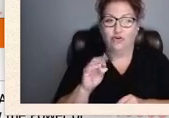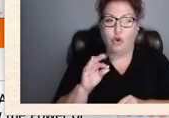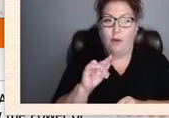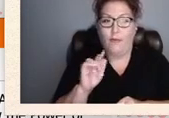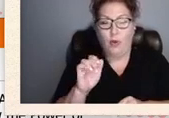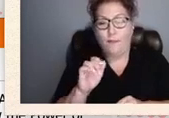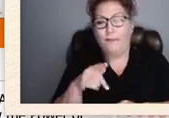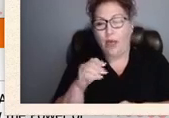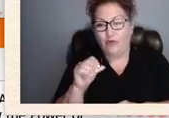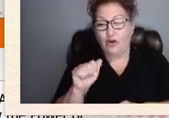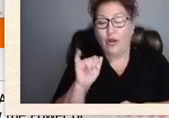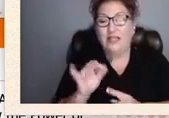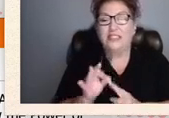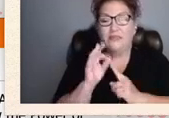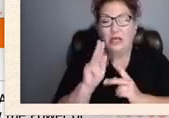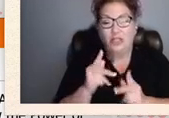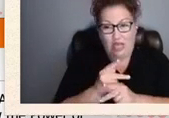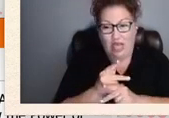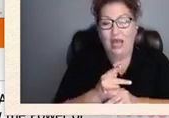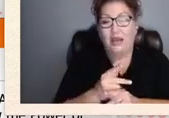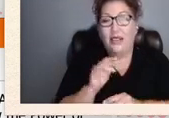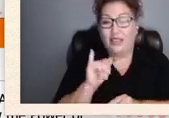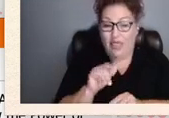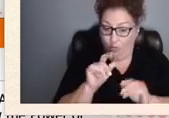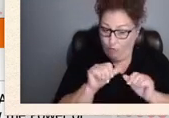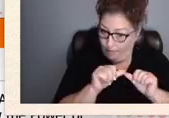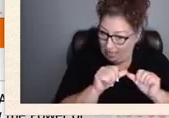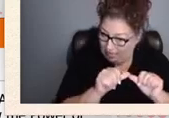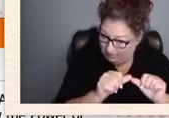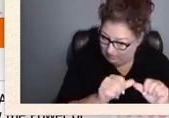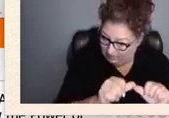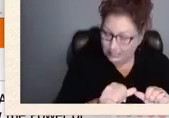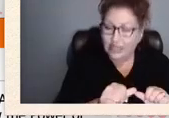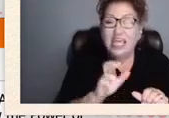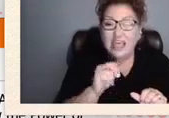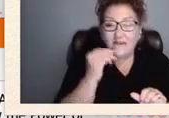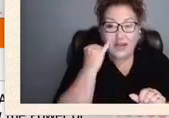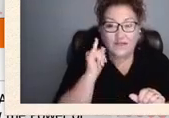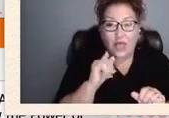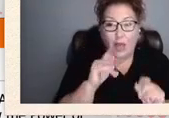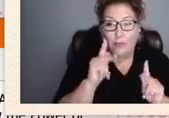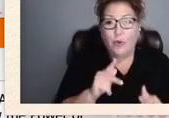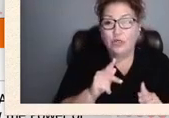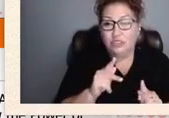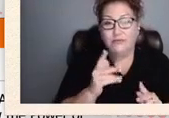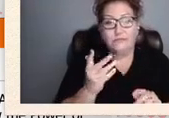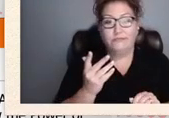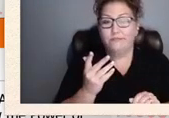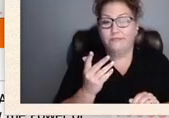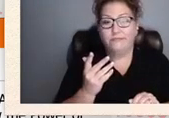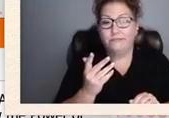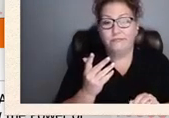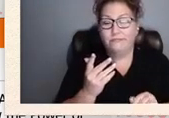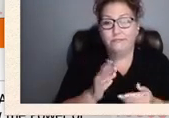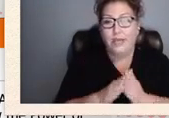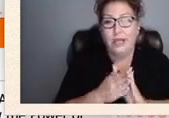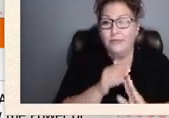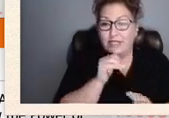power of attorney. It remains intact and durable, even if that person suffers mental incapacity in the future.